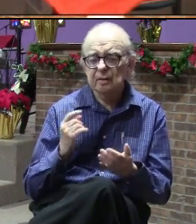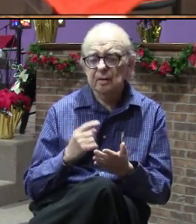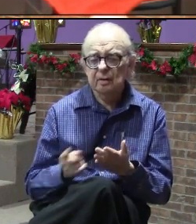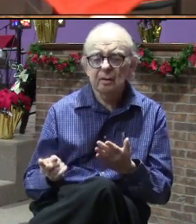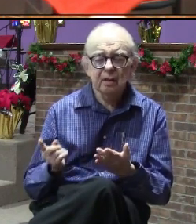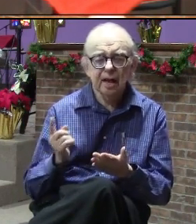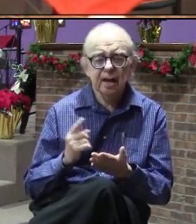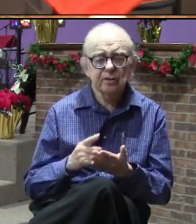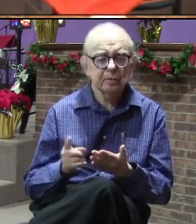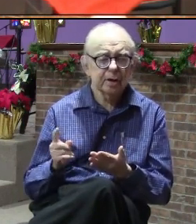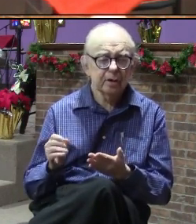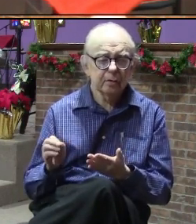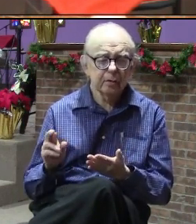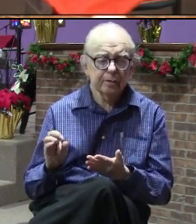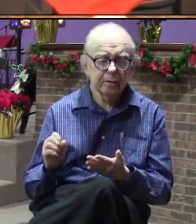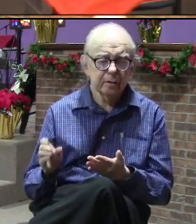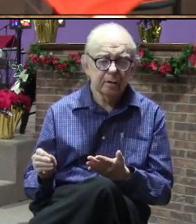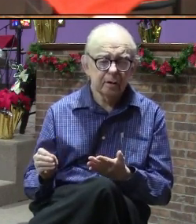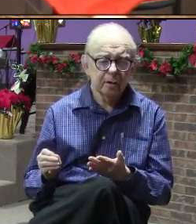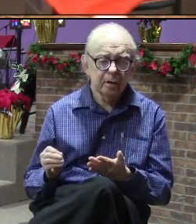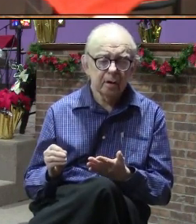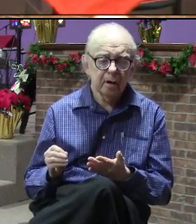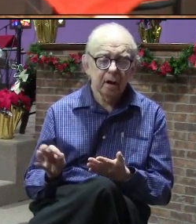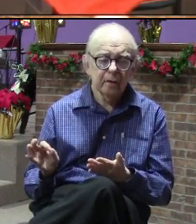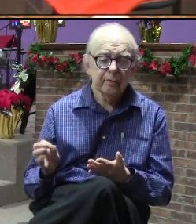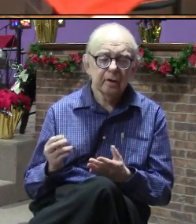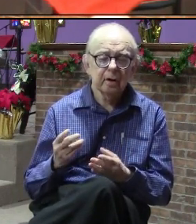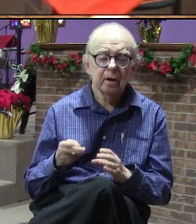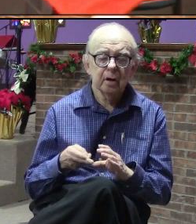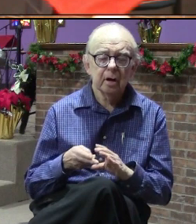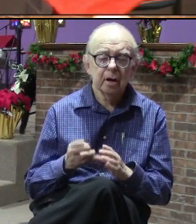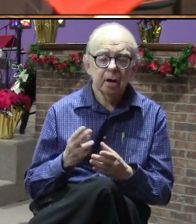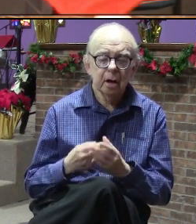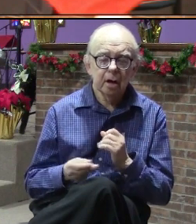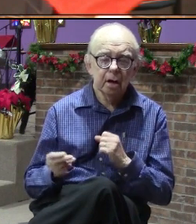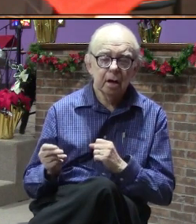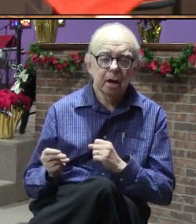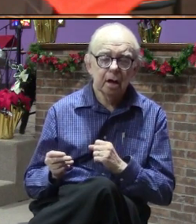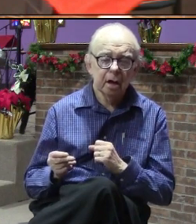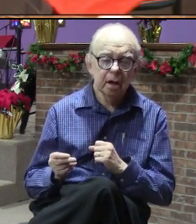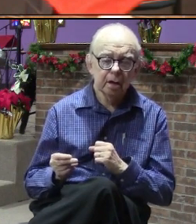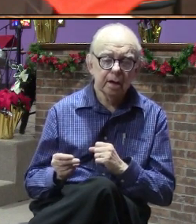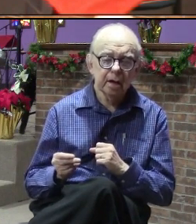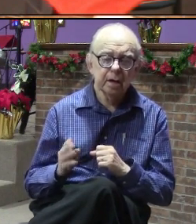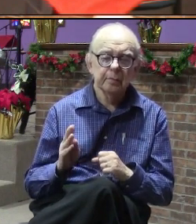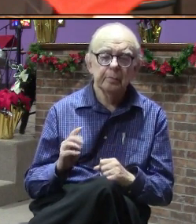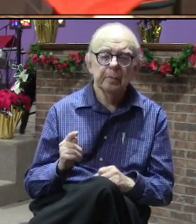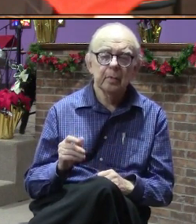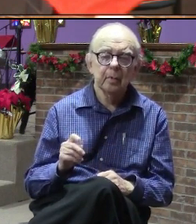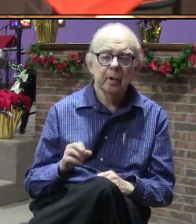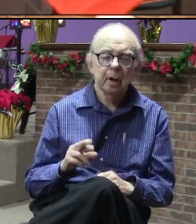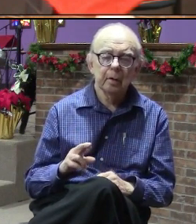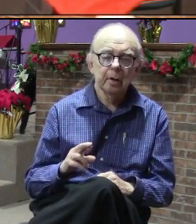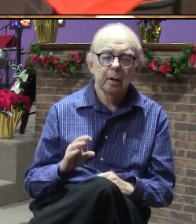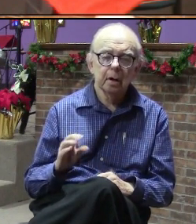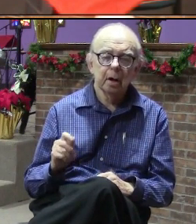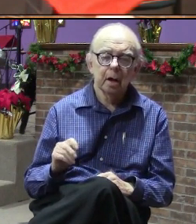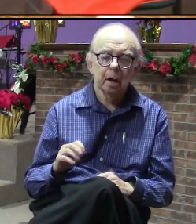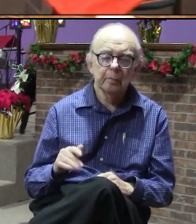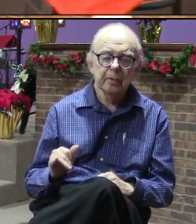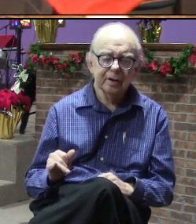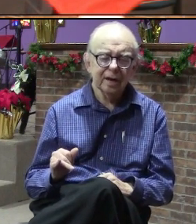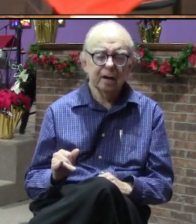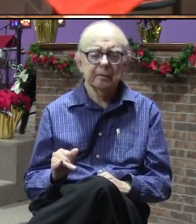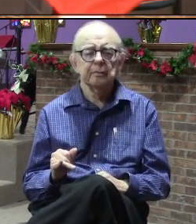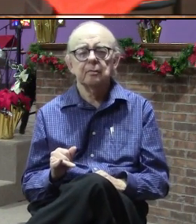week or so, of a couple in in Butler County. I think Hamilton, but I think